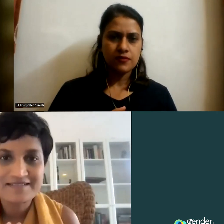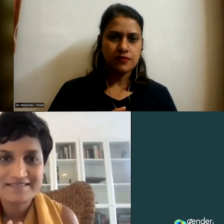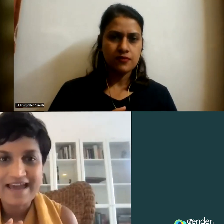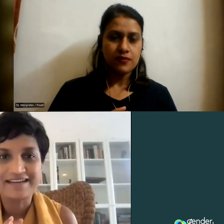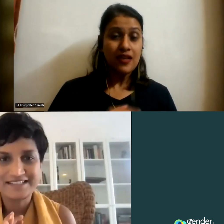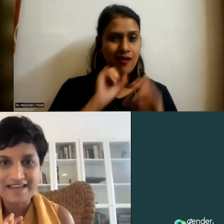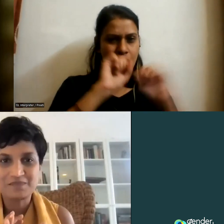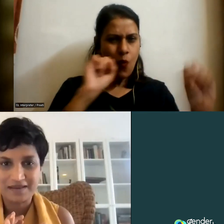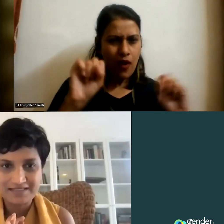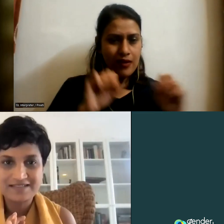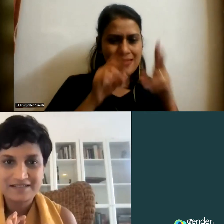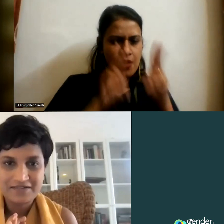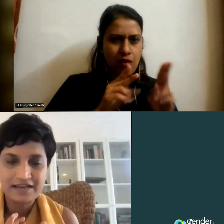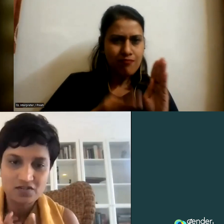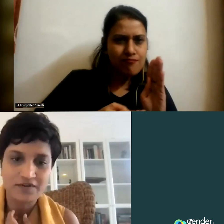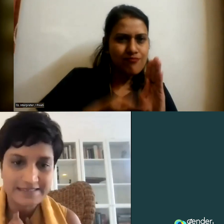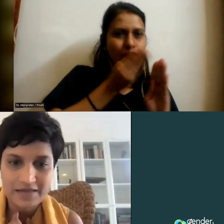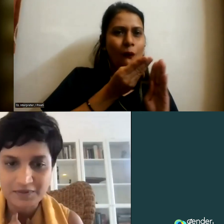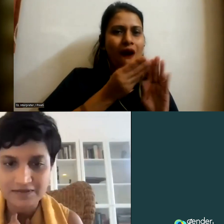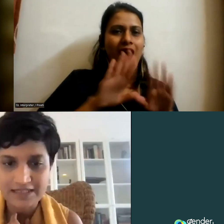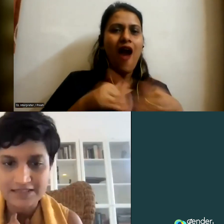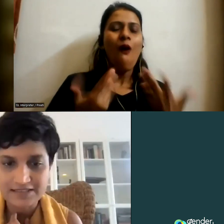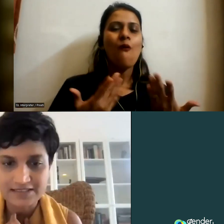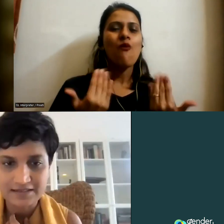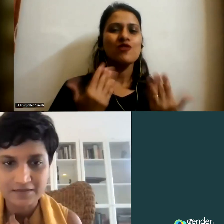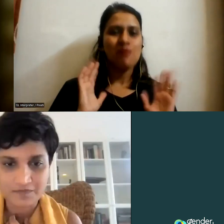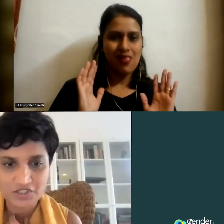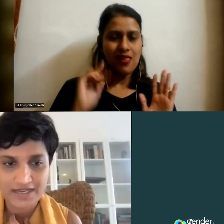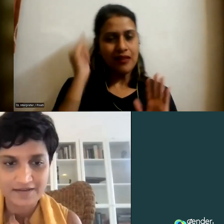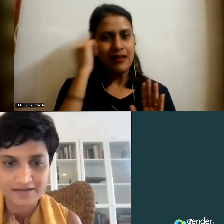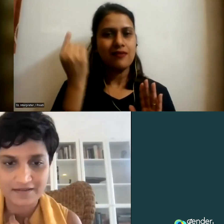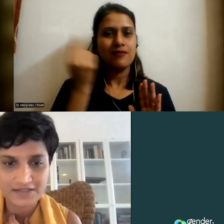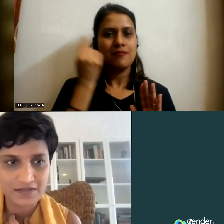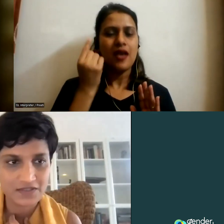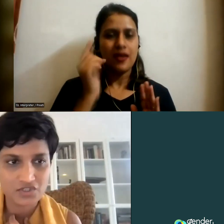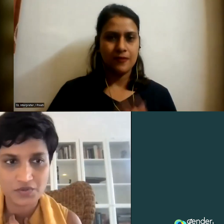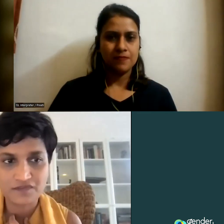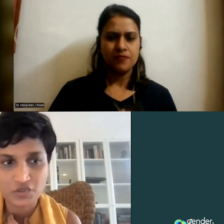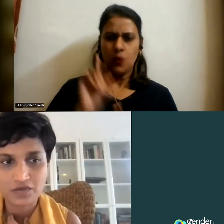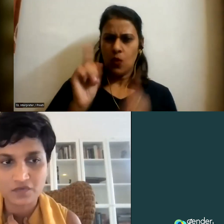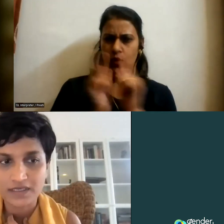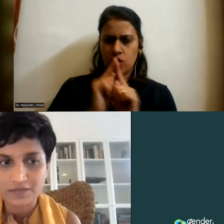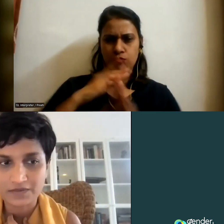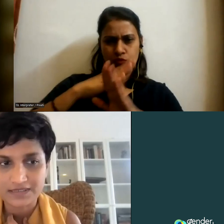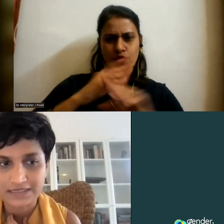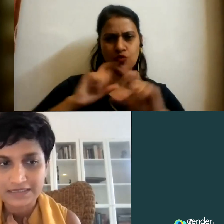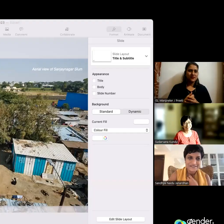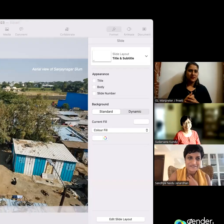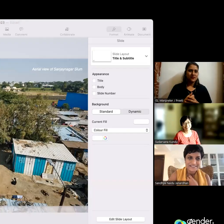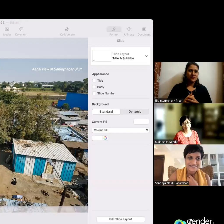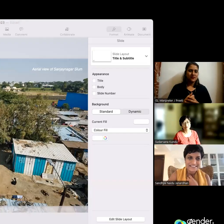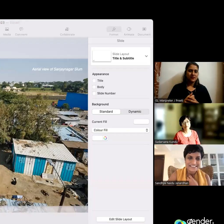enhance that aspect, right? So for example, I'll just share a screen to show you a visual of one